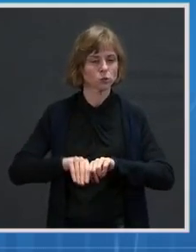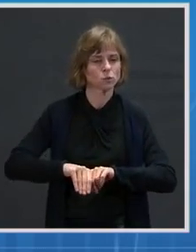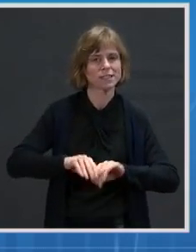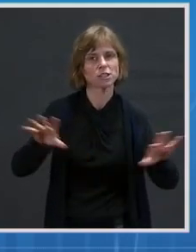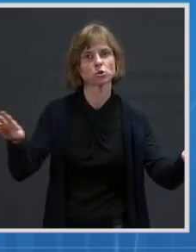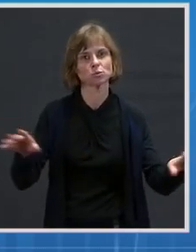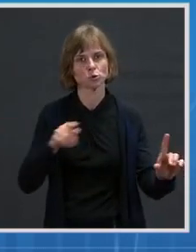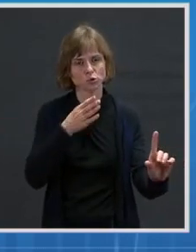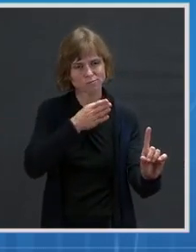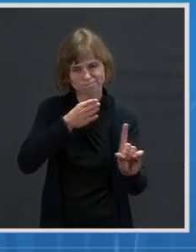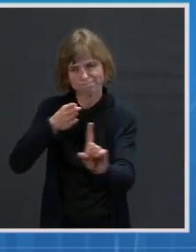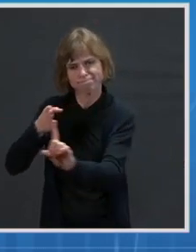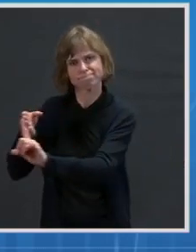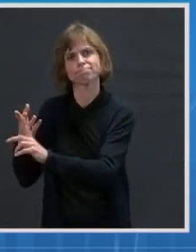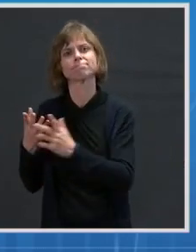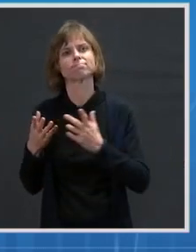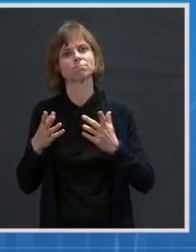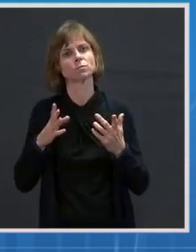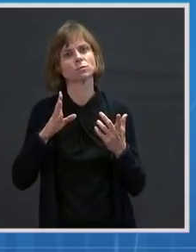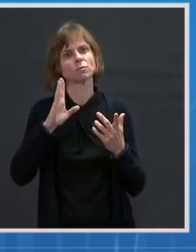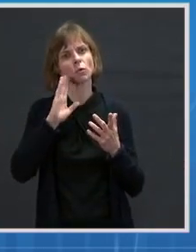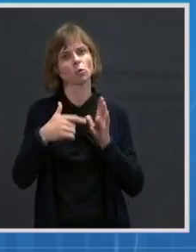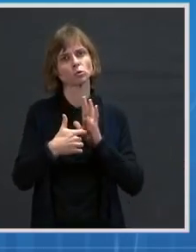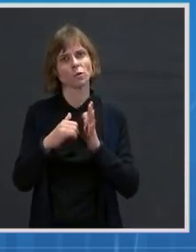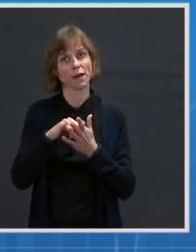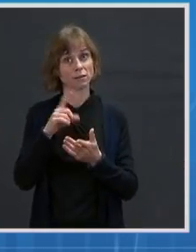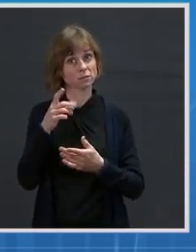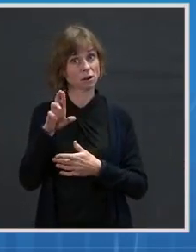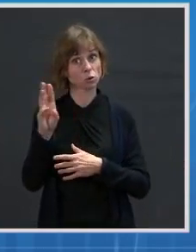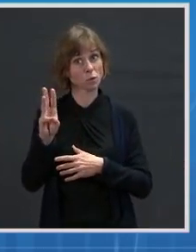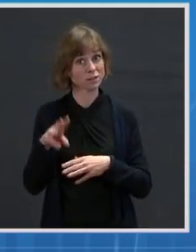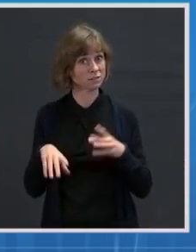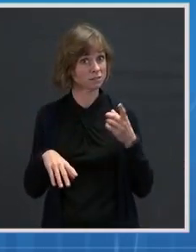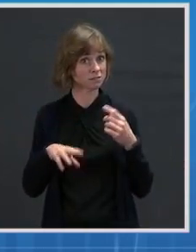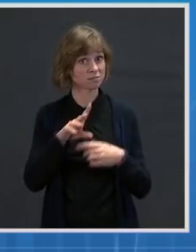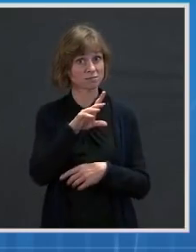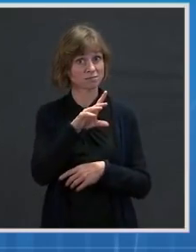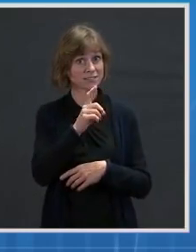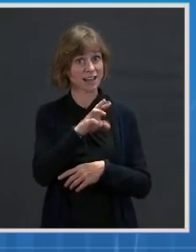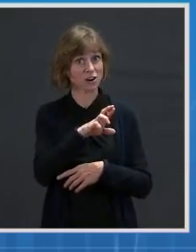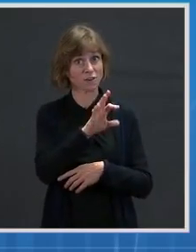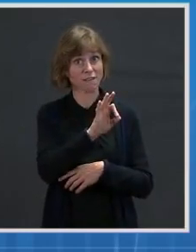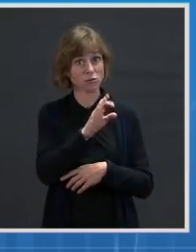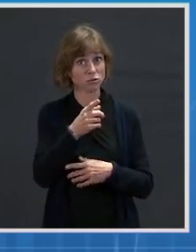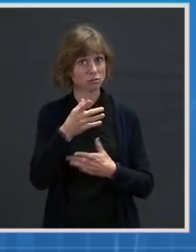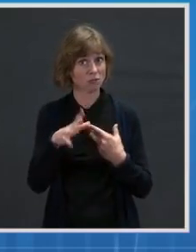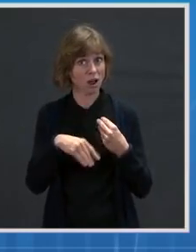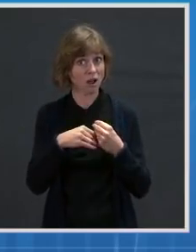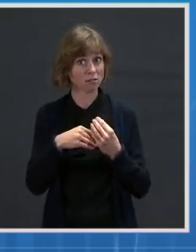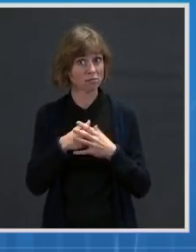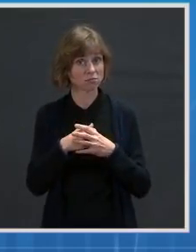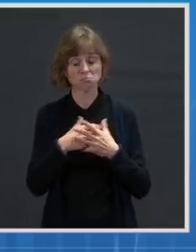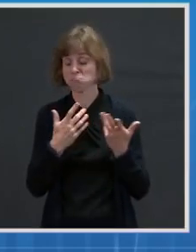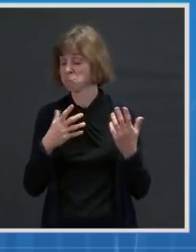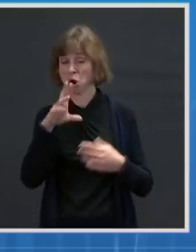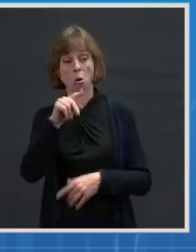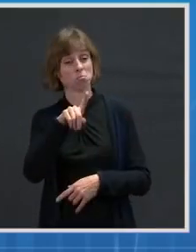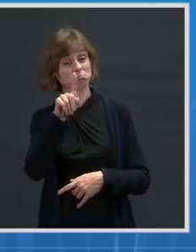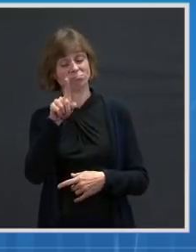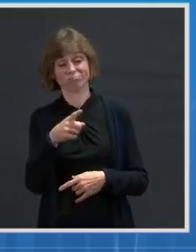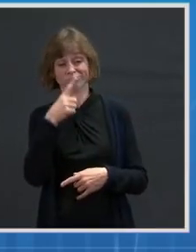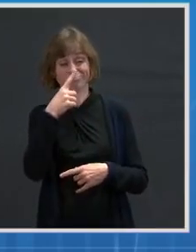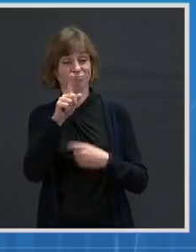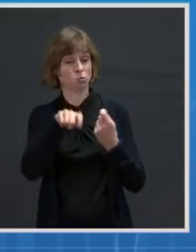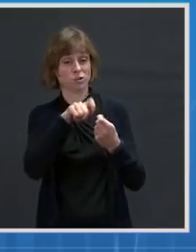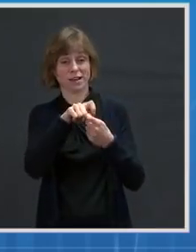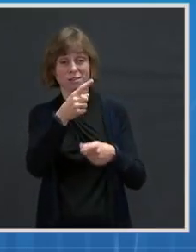otherwise, that reflects that. Dr. Walensky or Dr. Fauci, are there anything you would add to that? No, that's precisely correct. It's